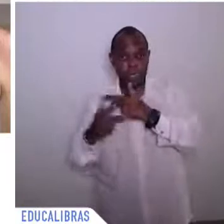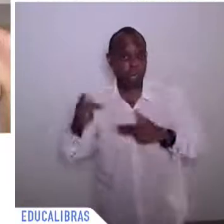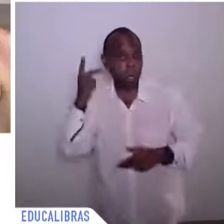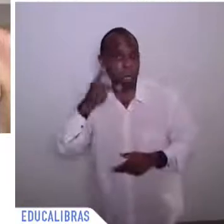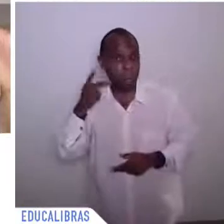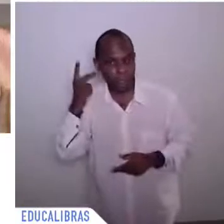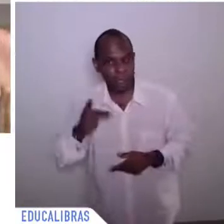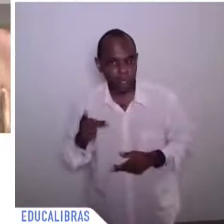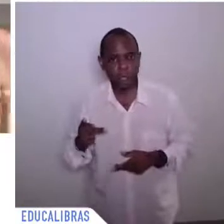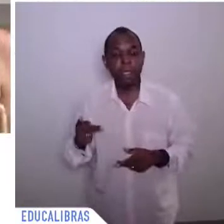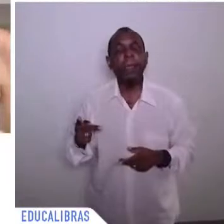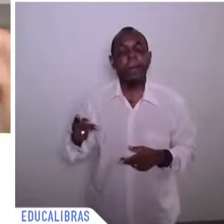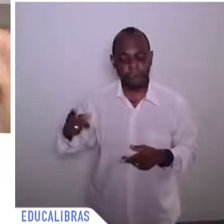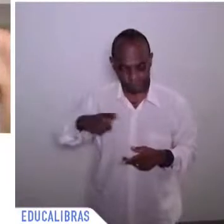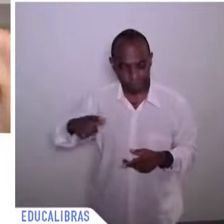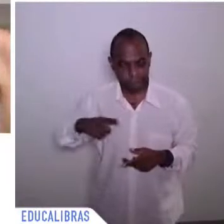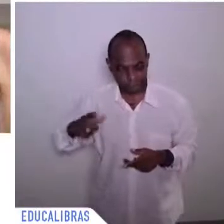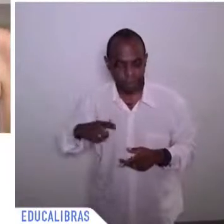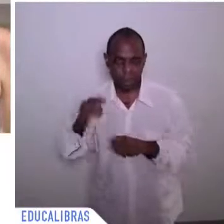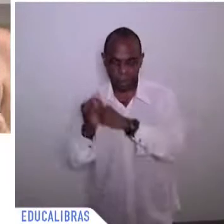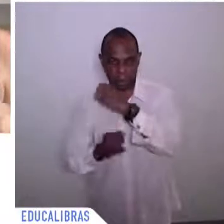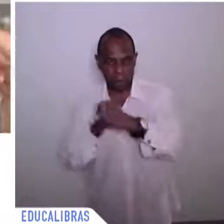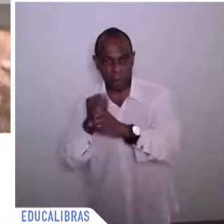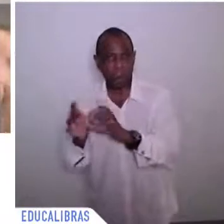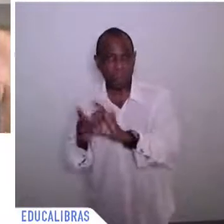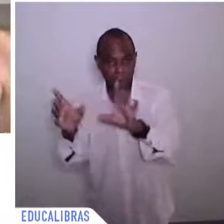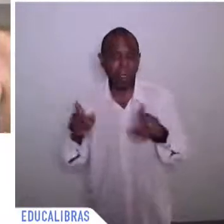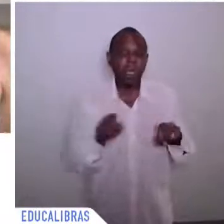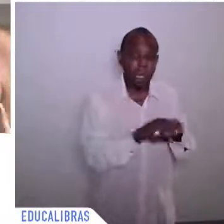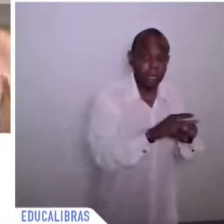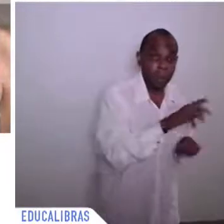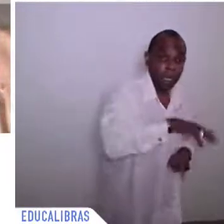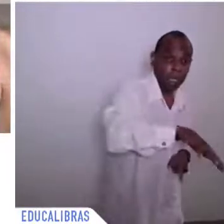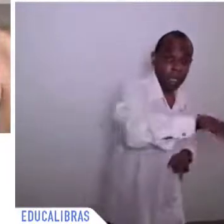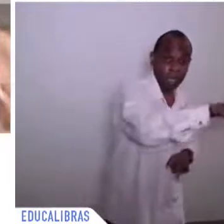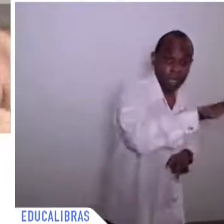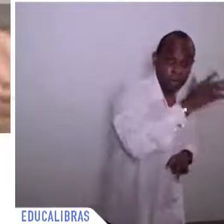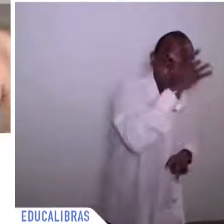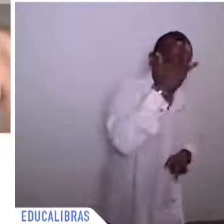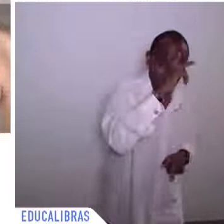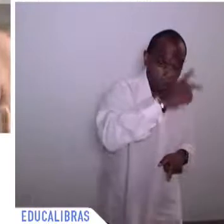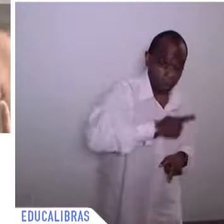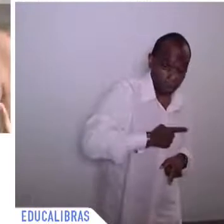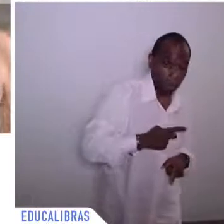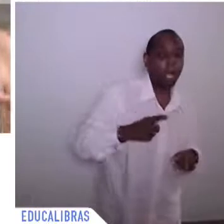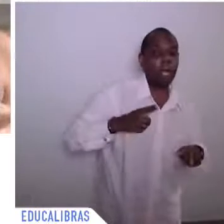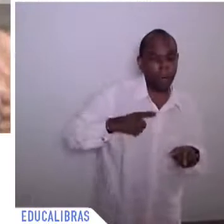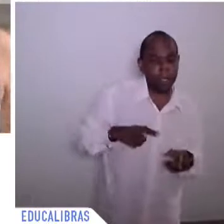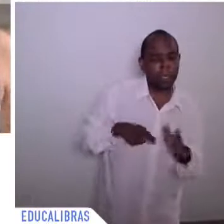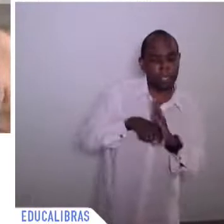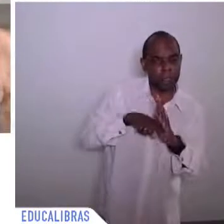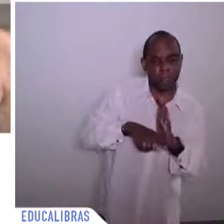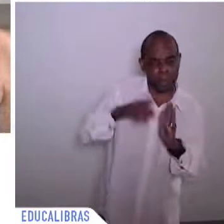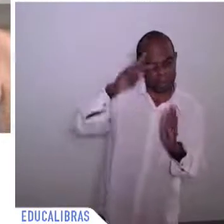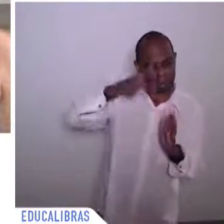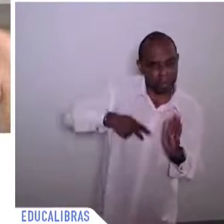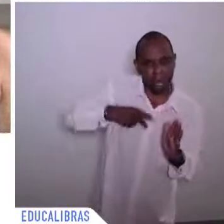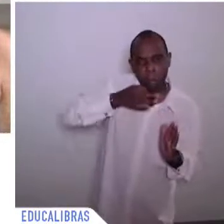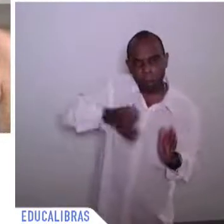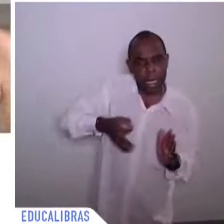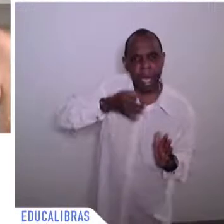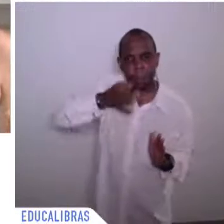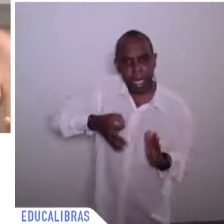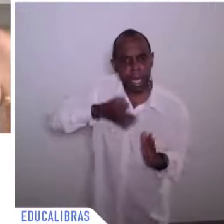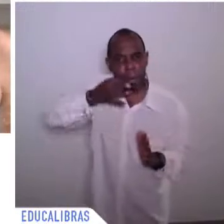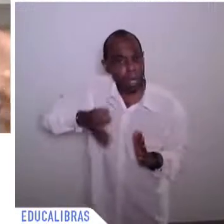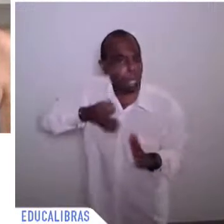spreading farther than the political sphere. We need to amplify our sense of